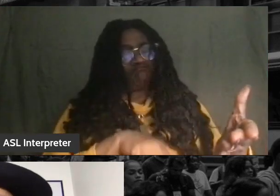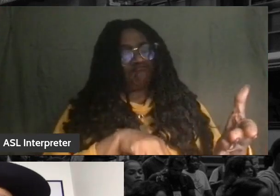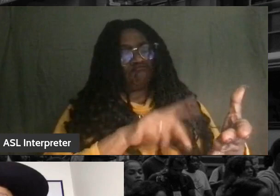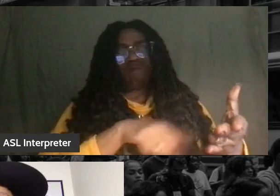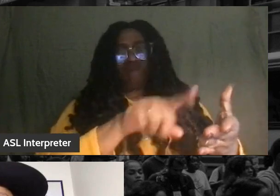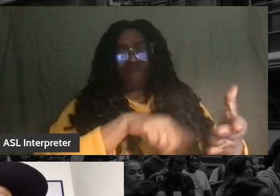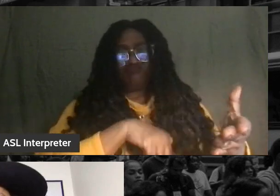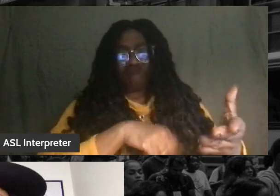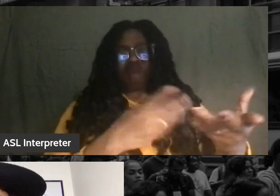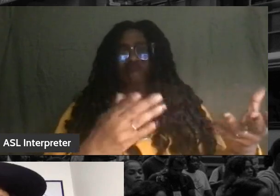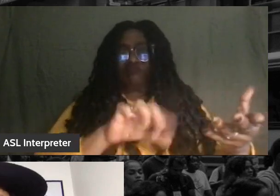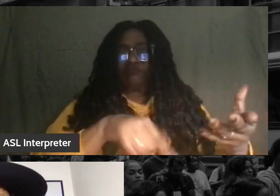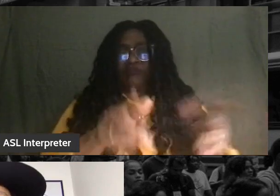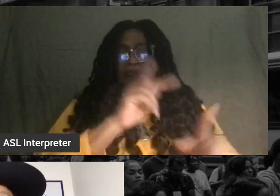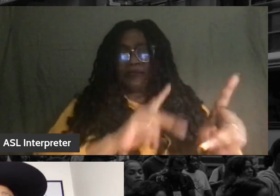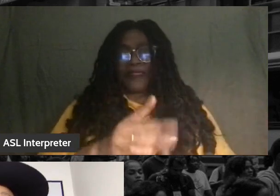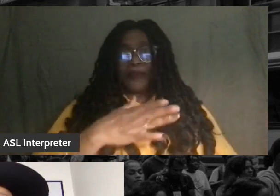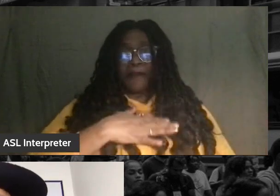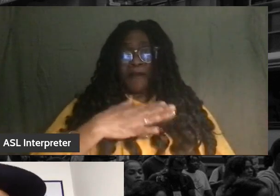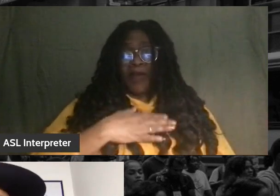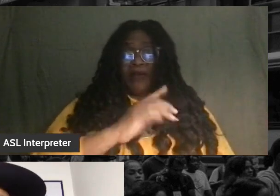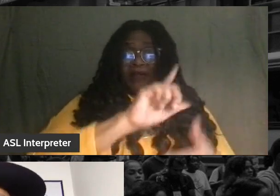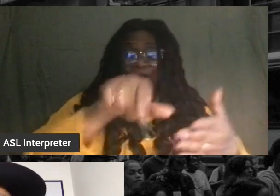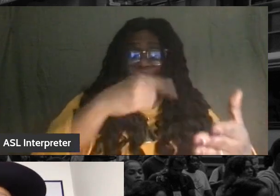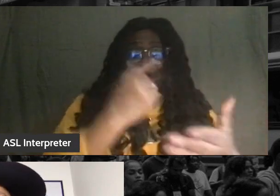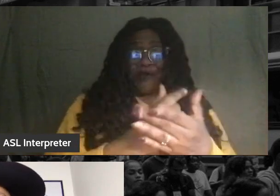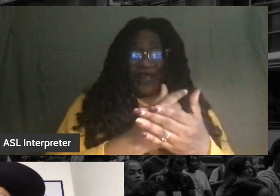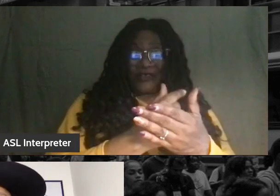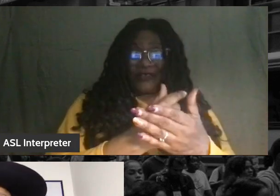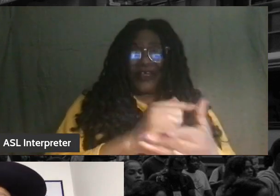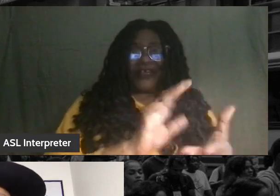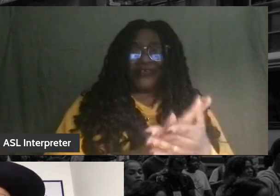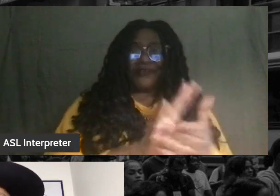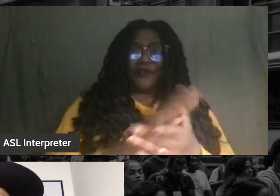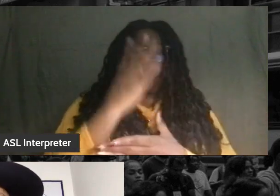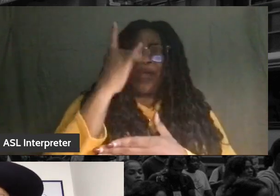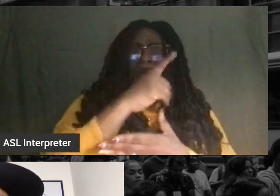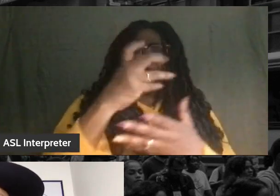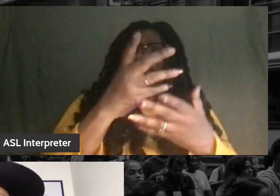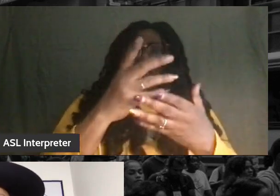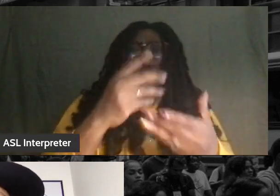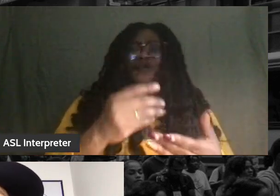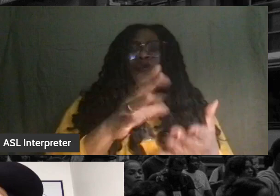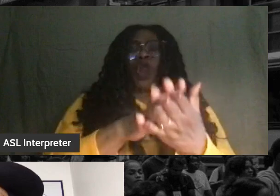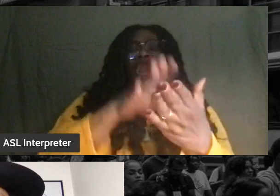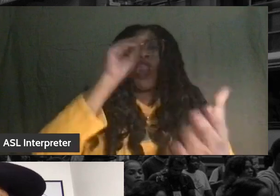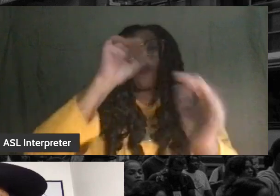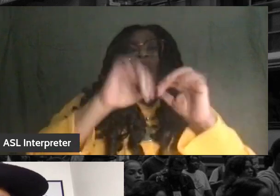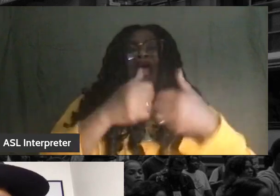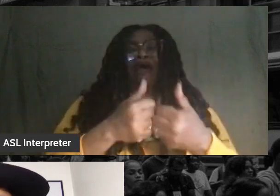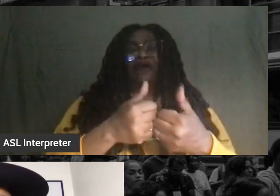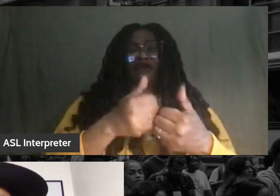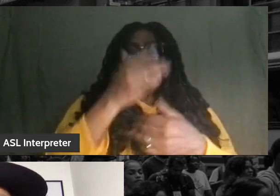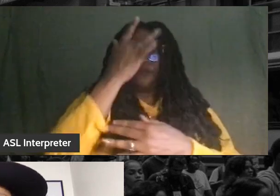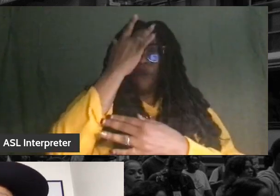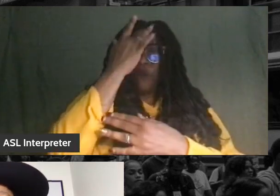like to say that I went to grad school after making Shape Up because I wanted to learn how to intellectualize my own film